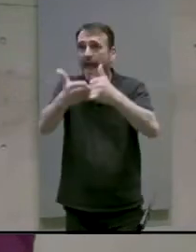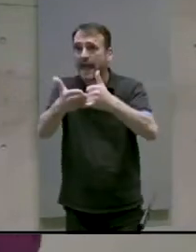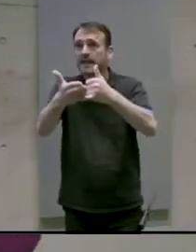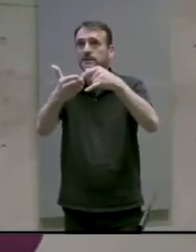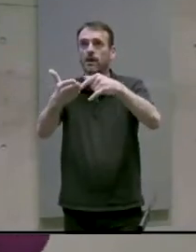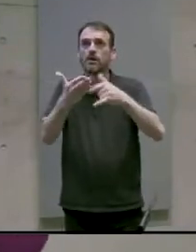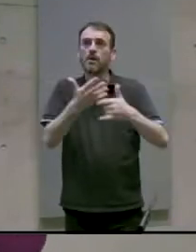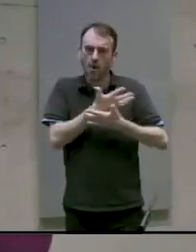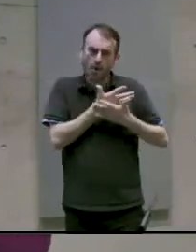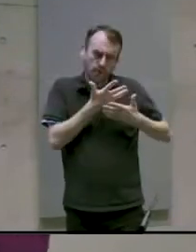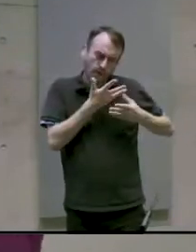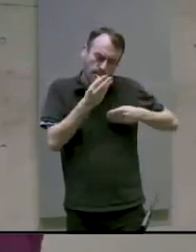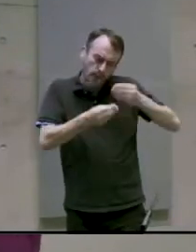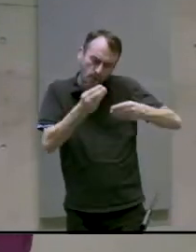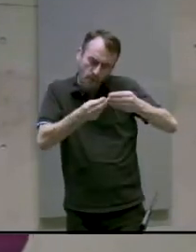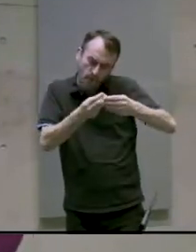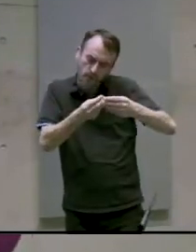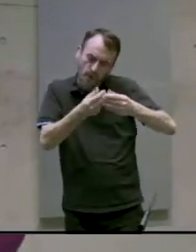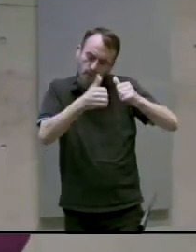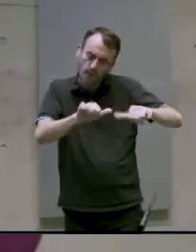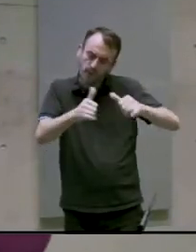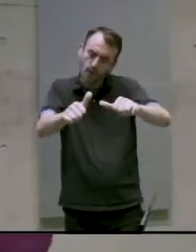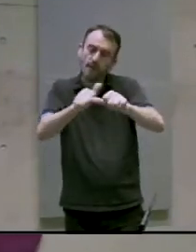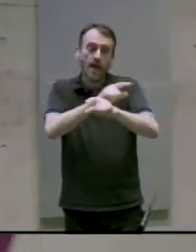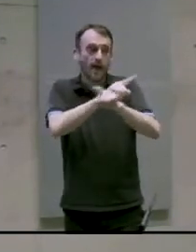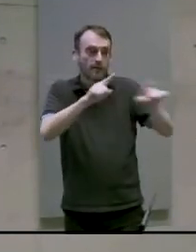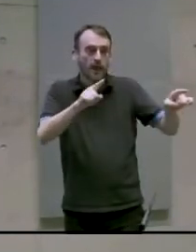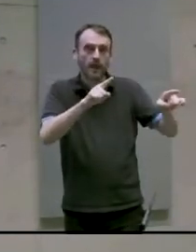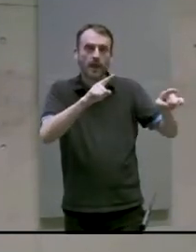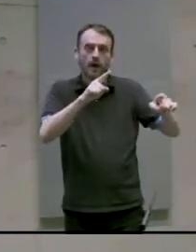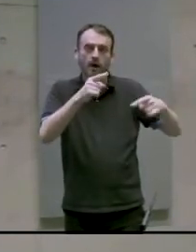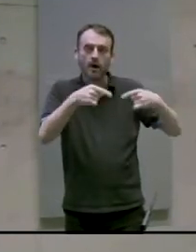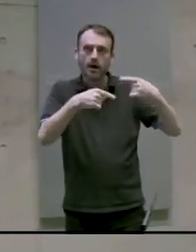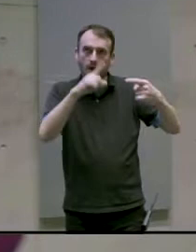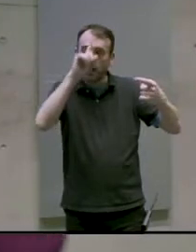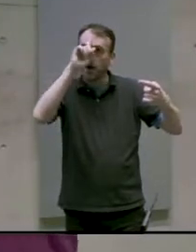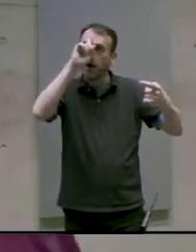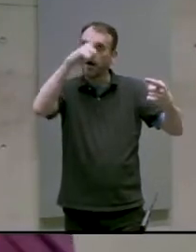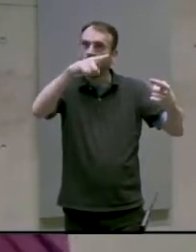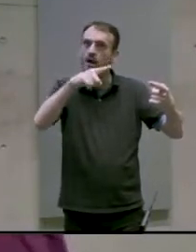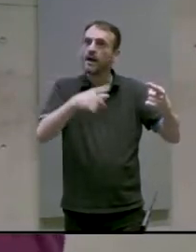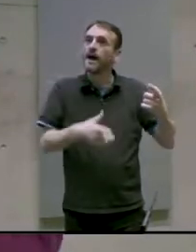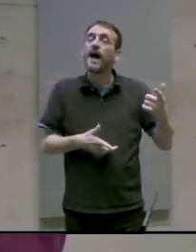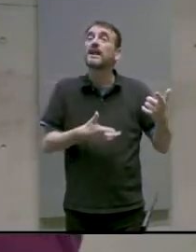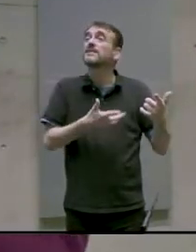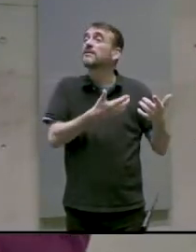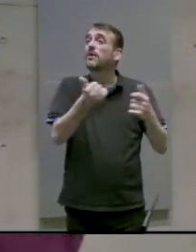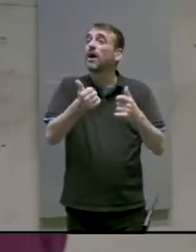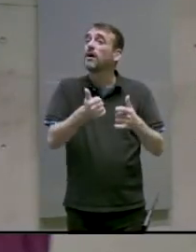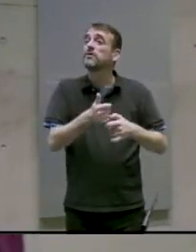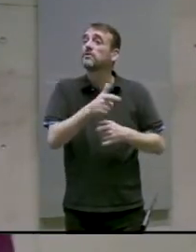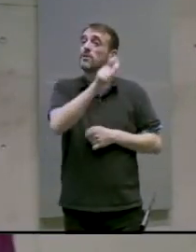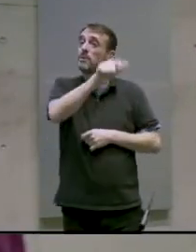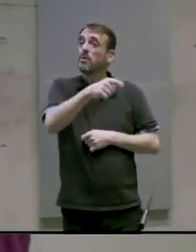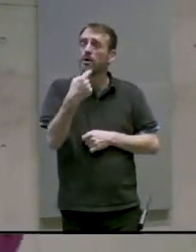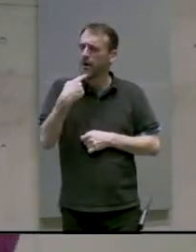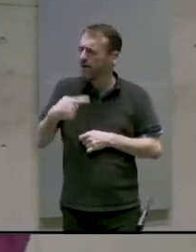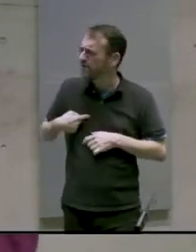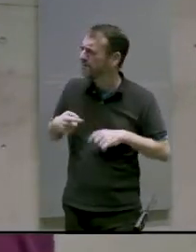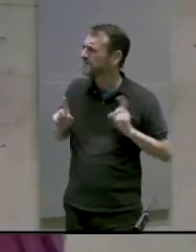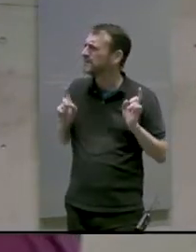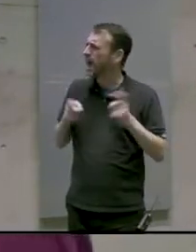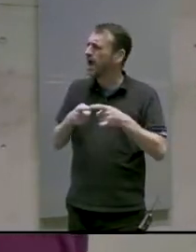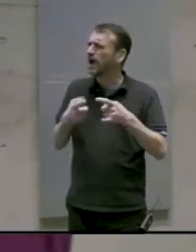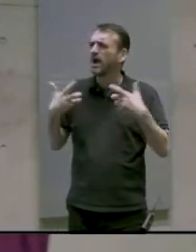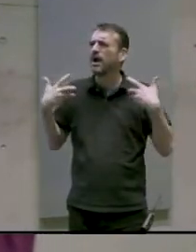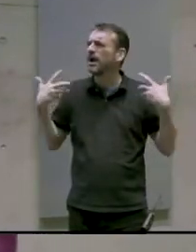had to solve, and the penny would drop on certain puzzles, and it didn't always drop. And people said, I just got stuck. It's like I couldn't work out how to grow